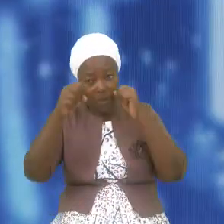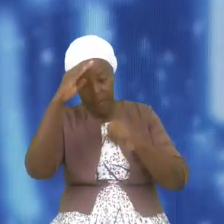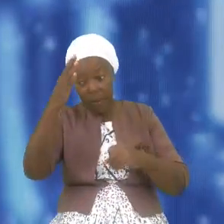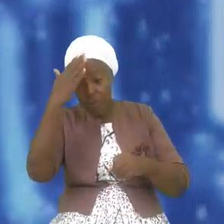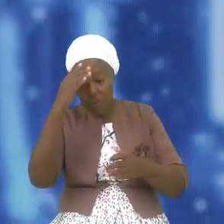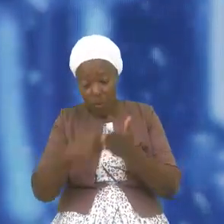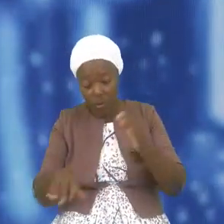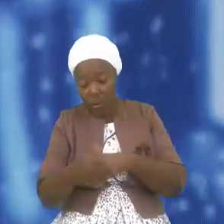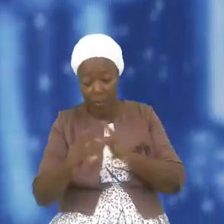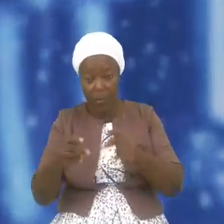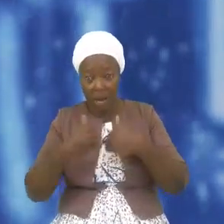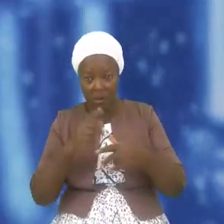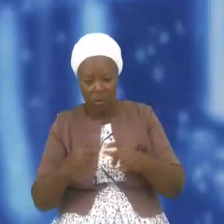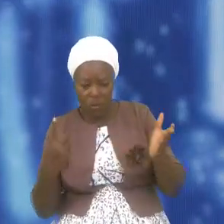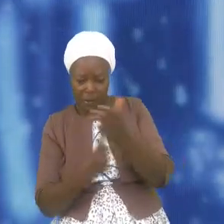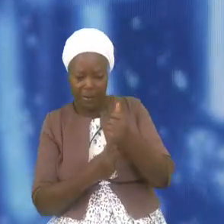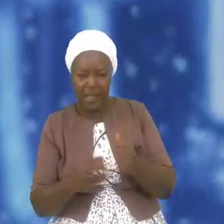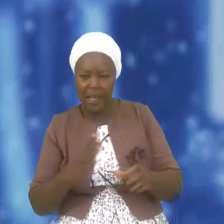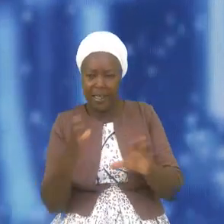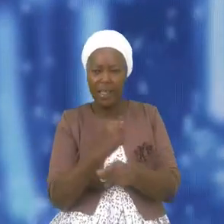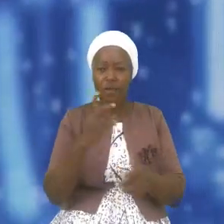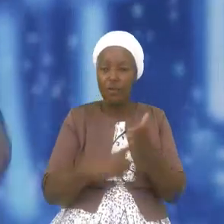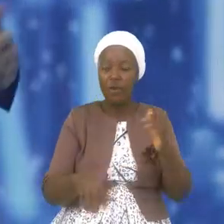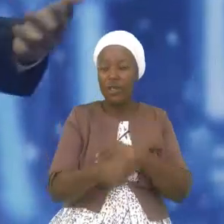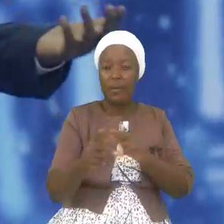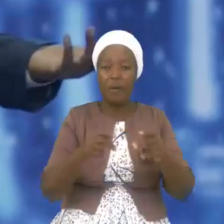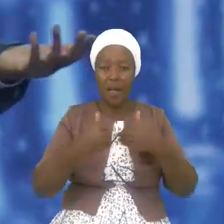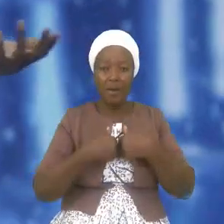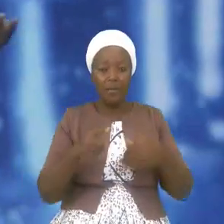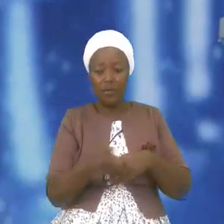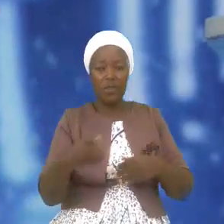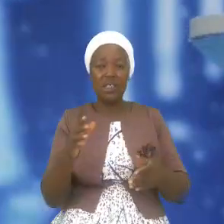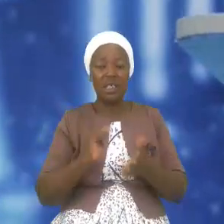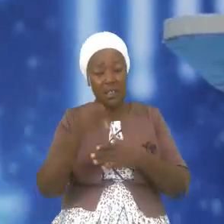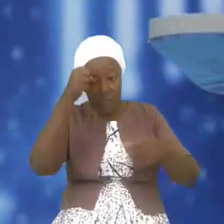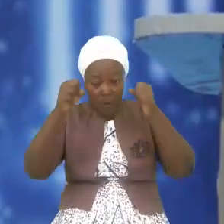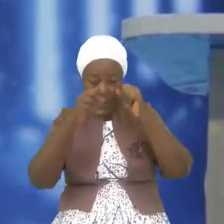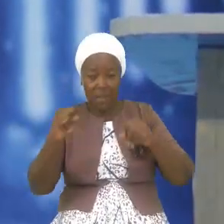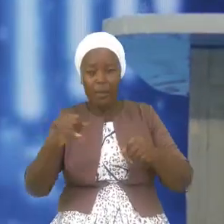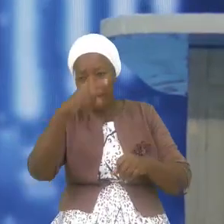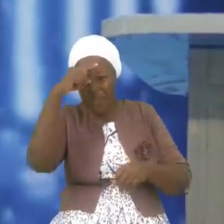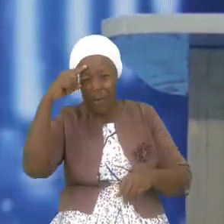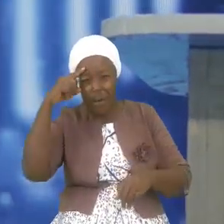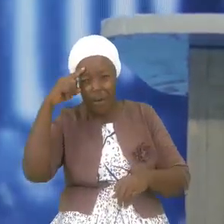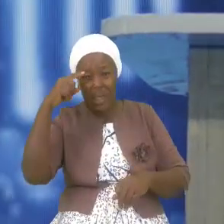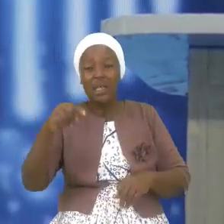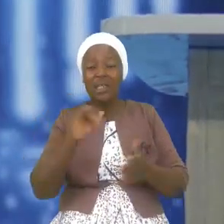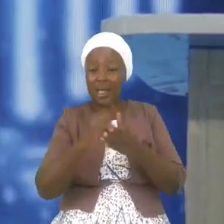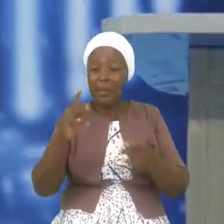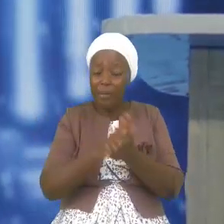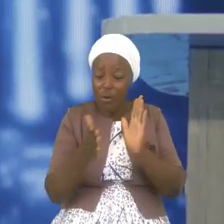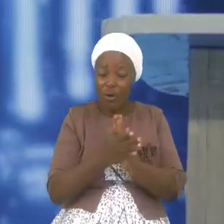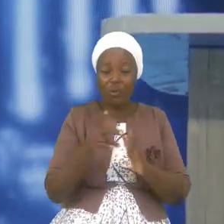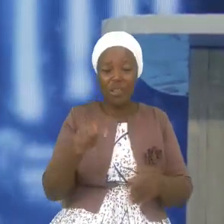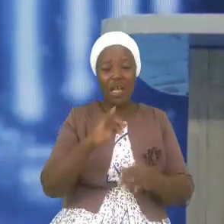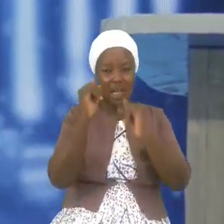things he's coveting becomes the idol. But now he wants to kind of push away all